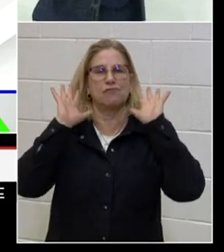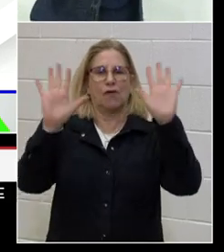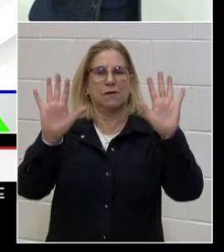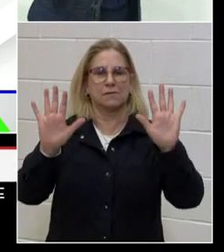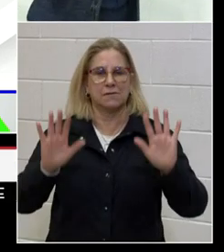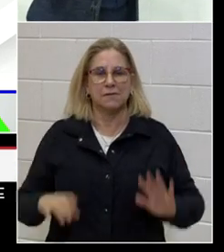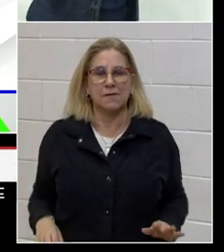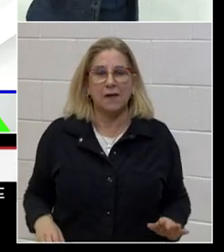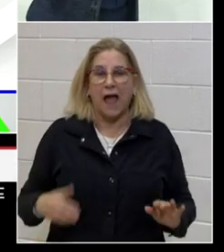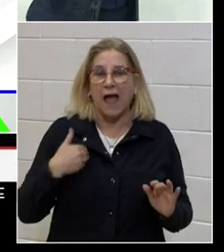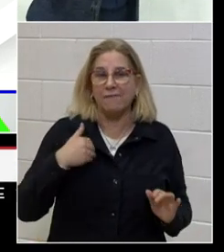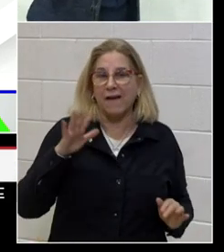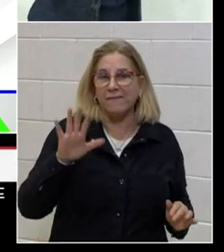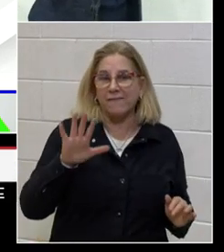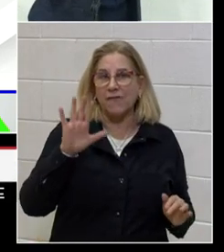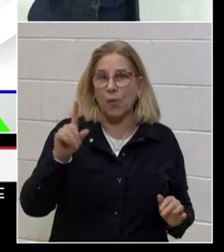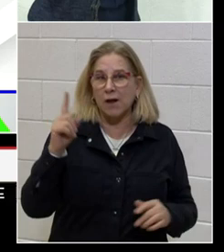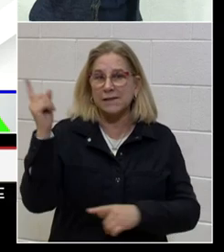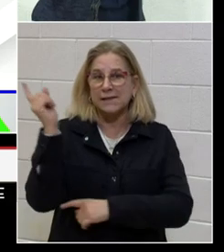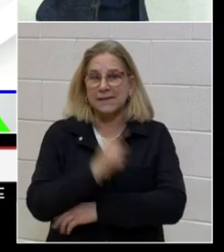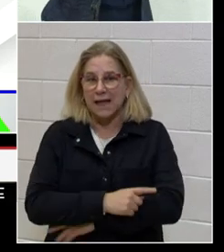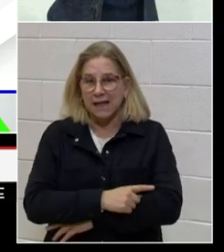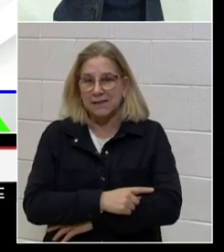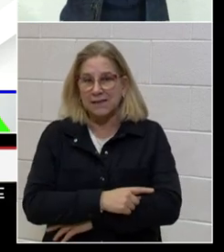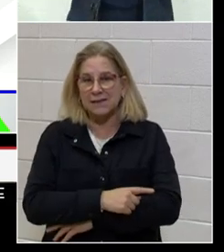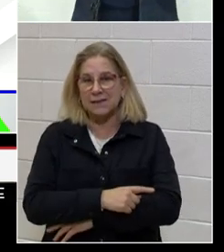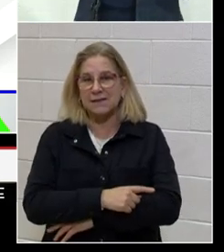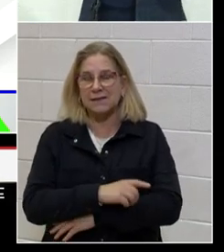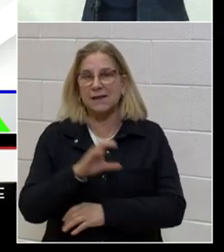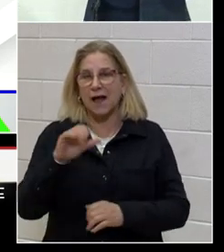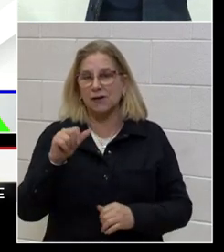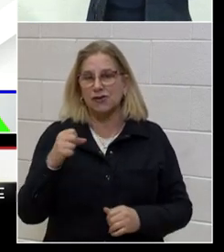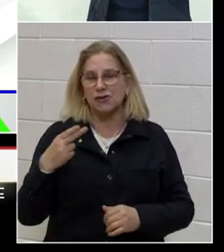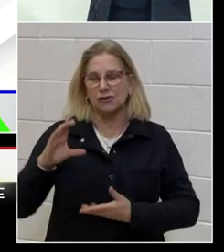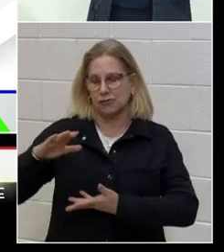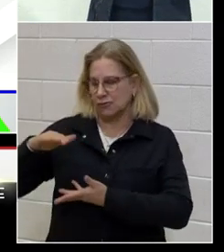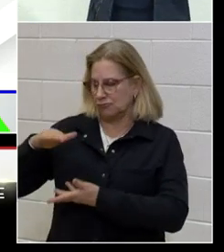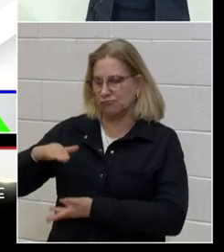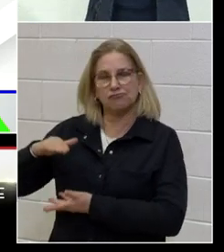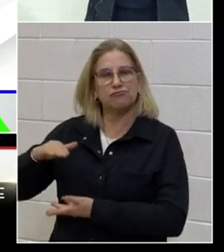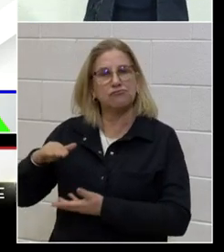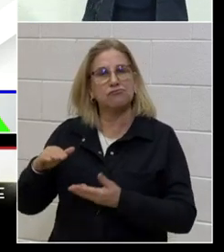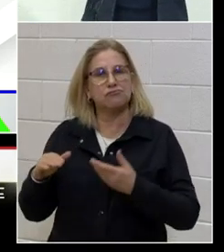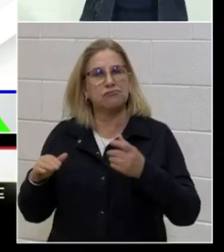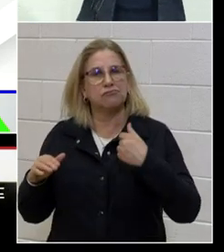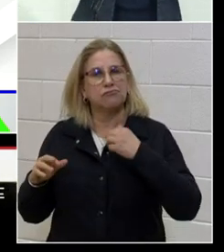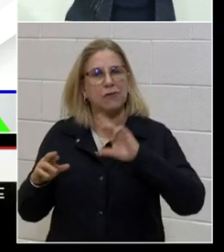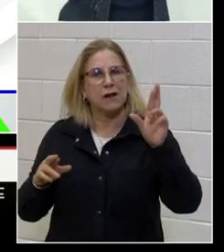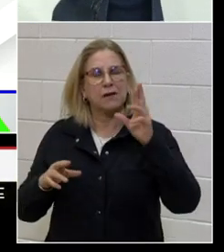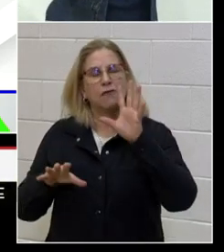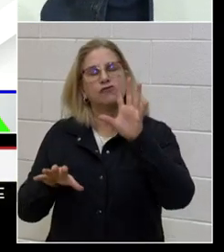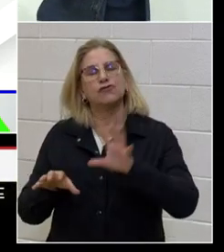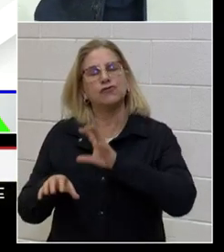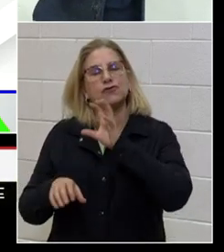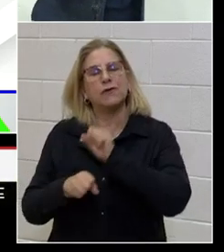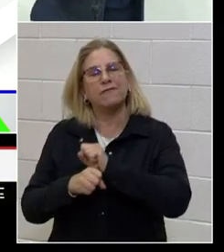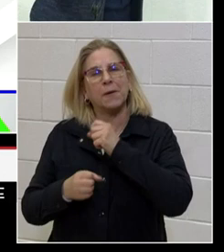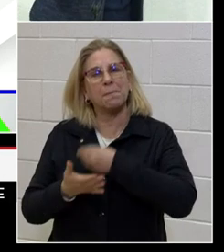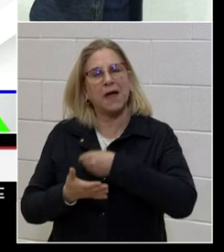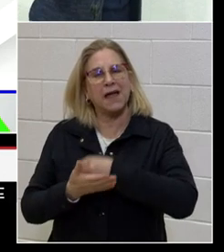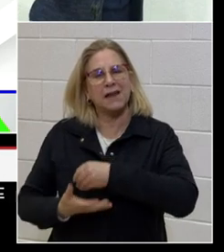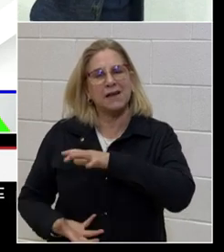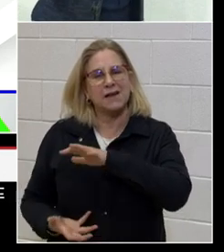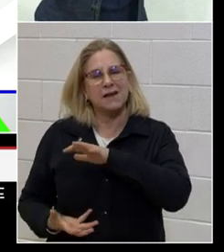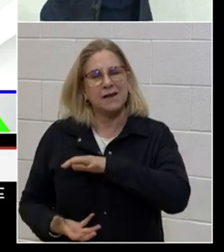We like that to be 60. We've had it 60 in the recent past, and what that allows us to do is run